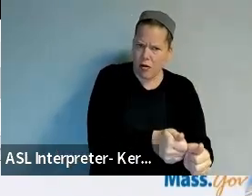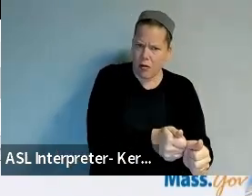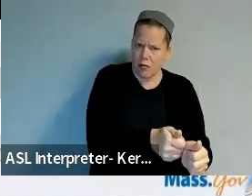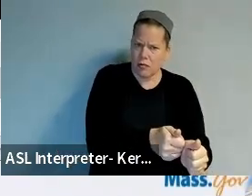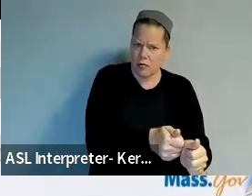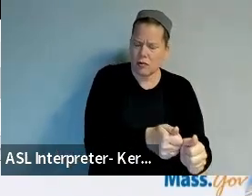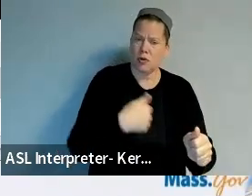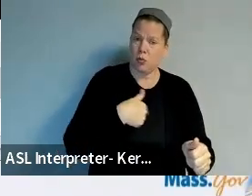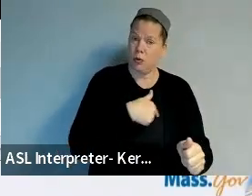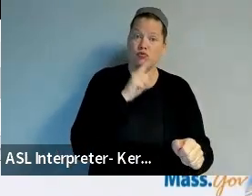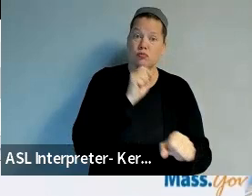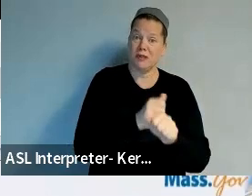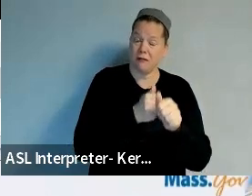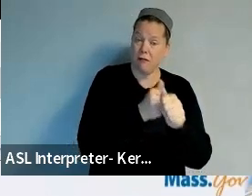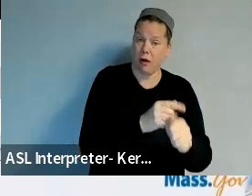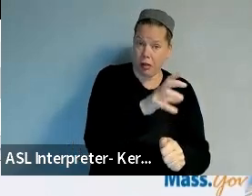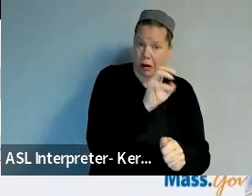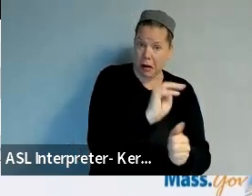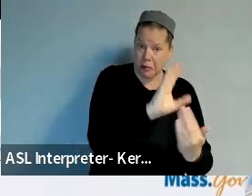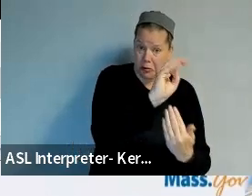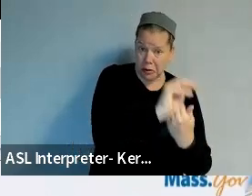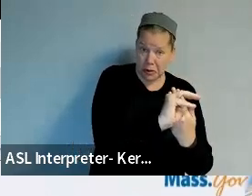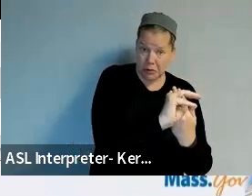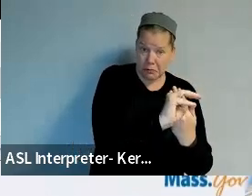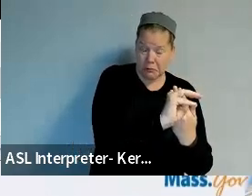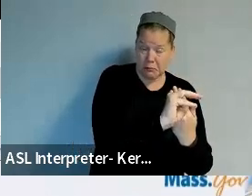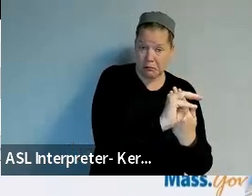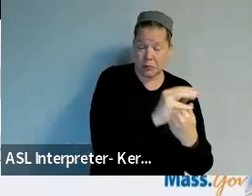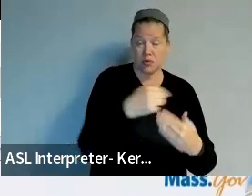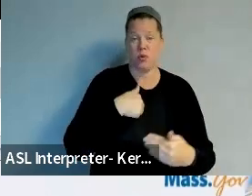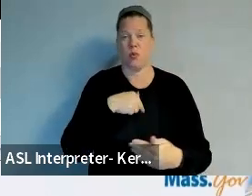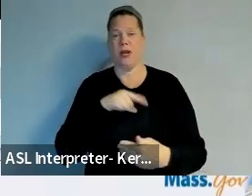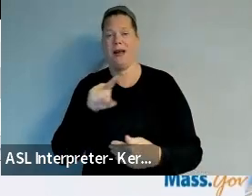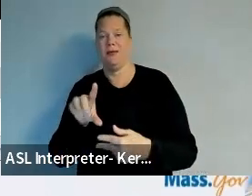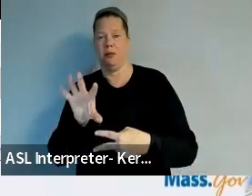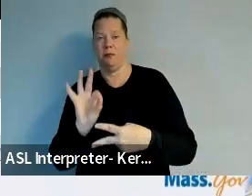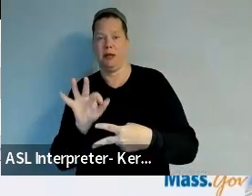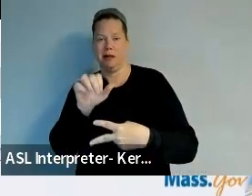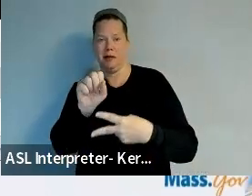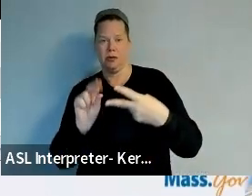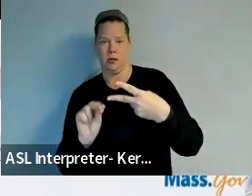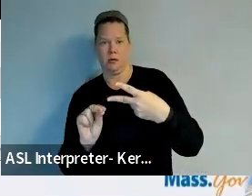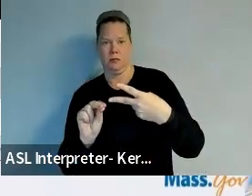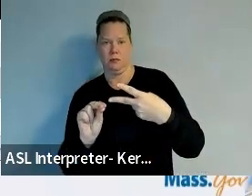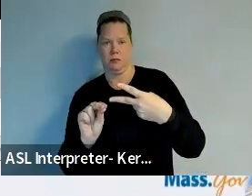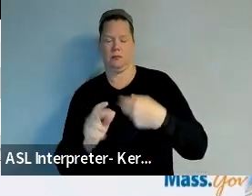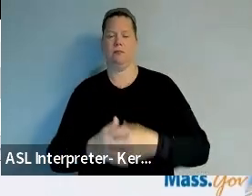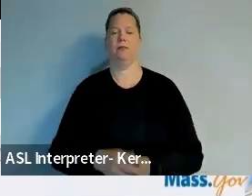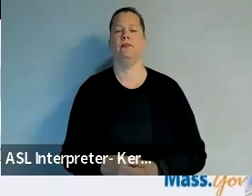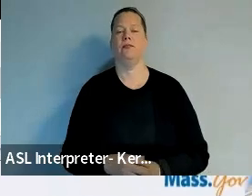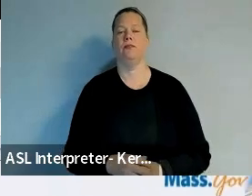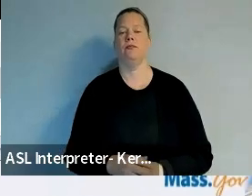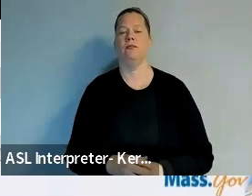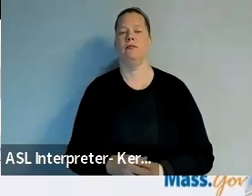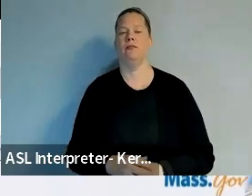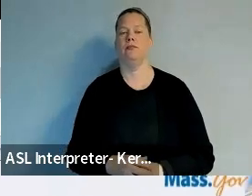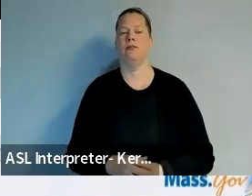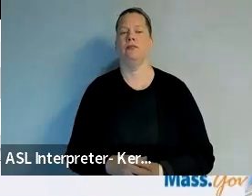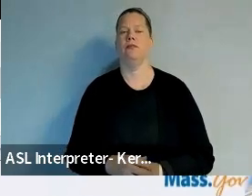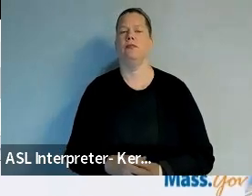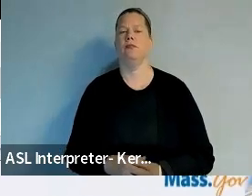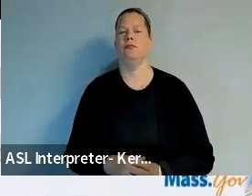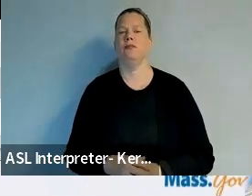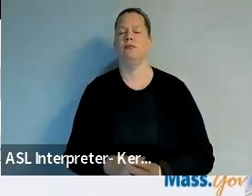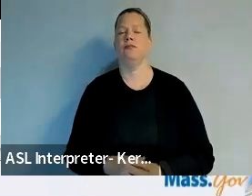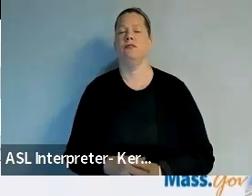action? We need to select the response from the drop-down. If your answer to the drop-down